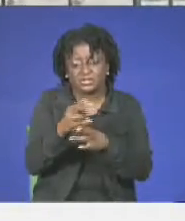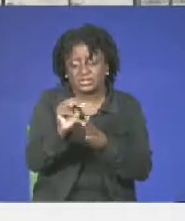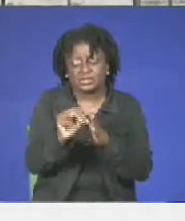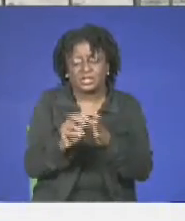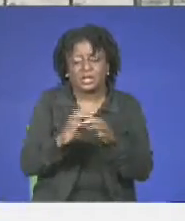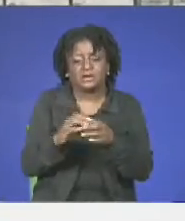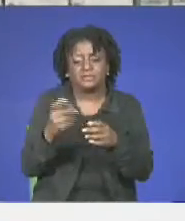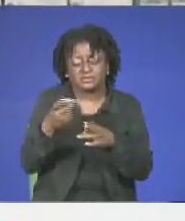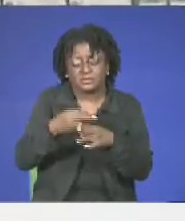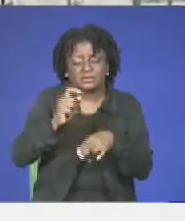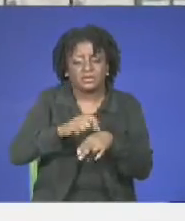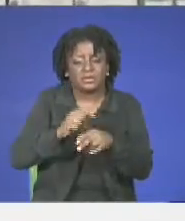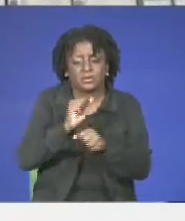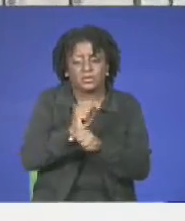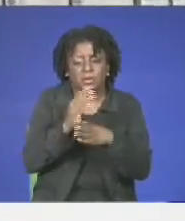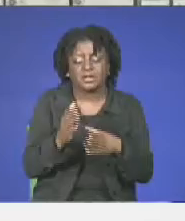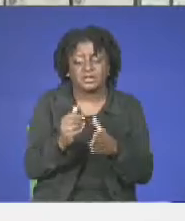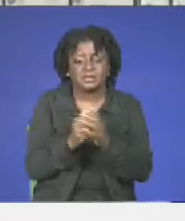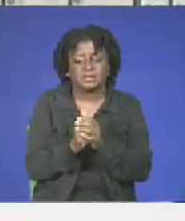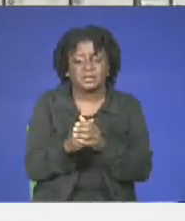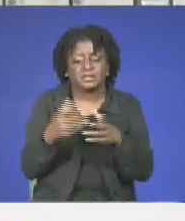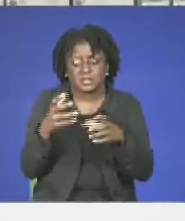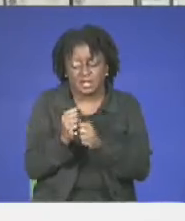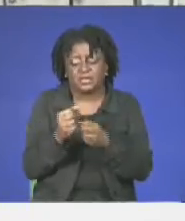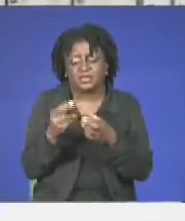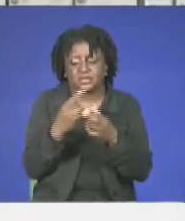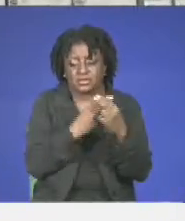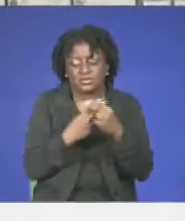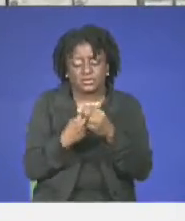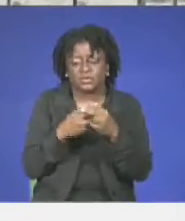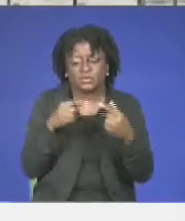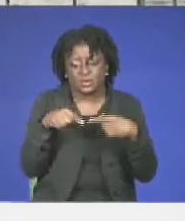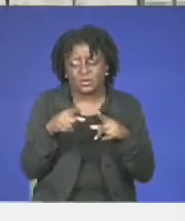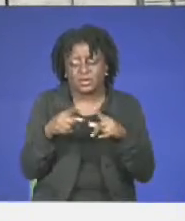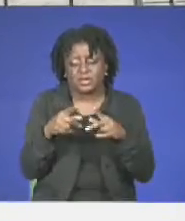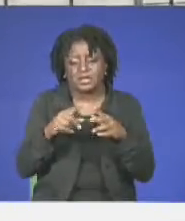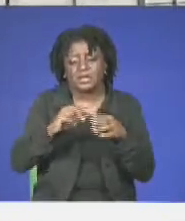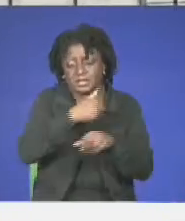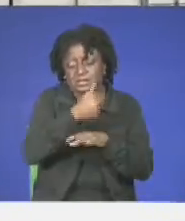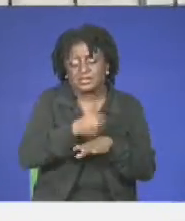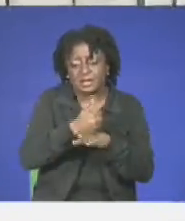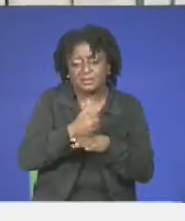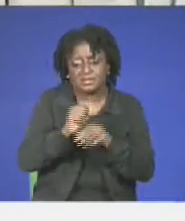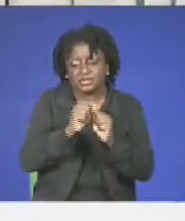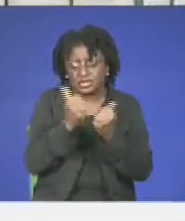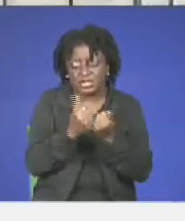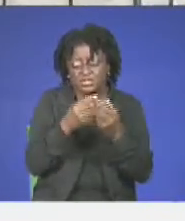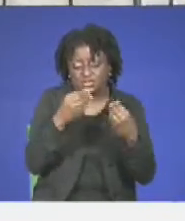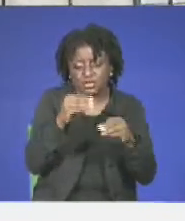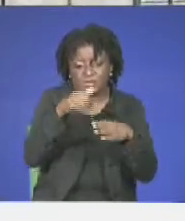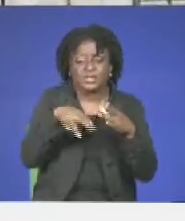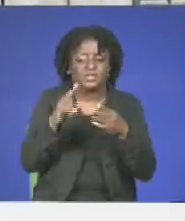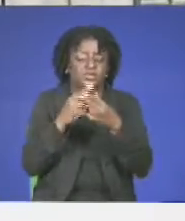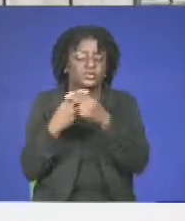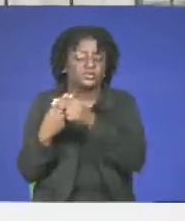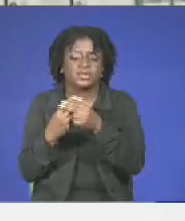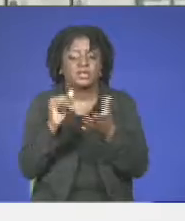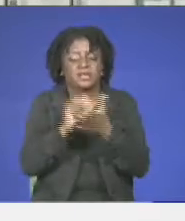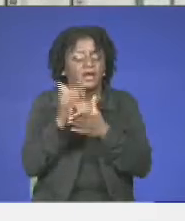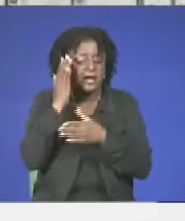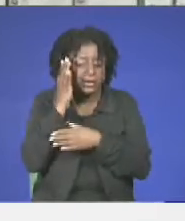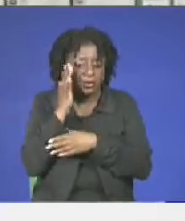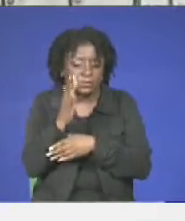membership going, and then trying to get established agency shop within the union that will, in essence,